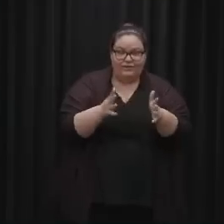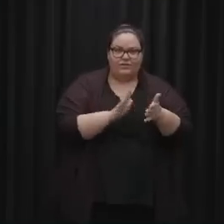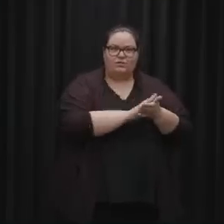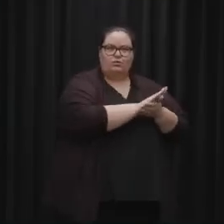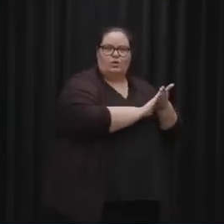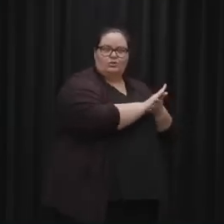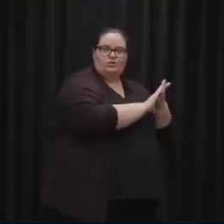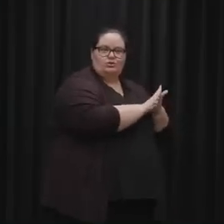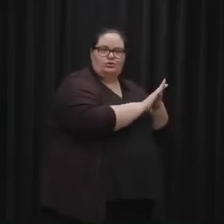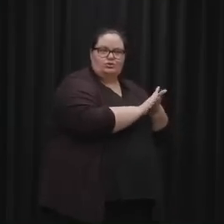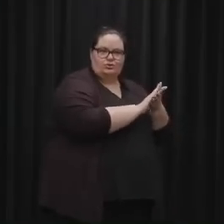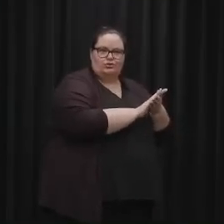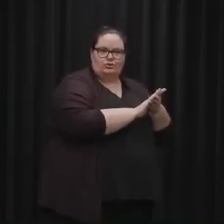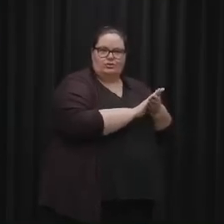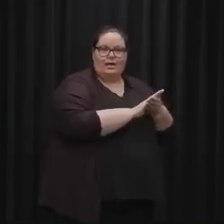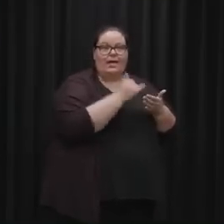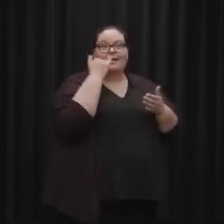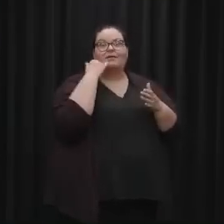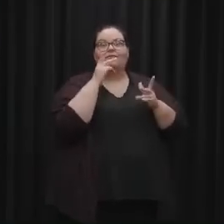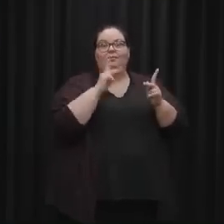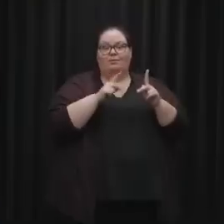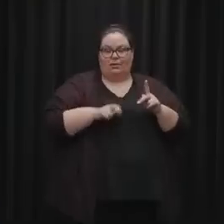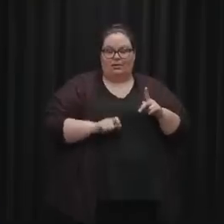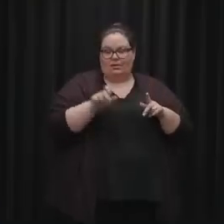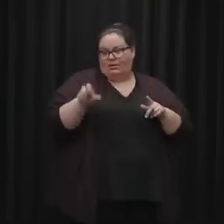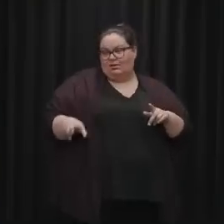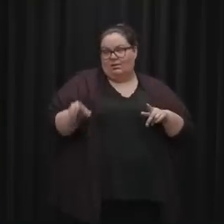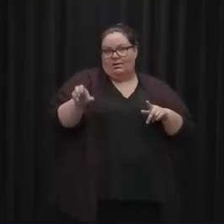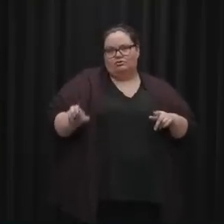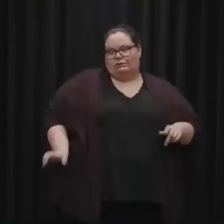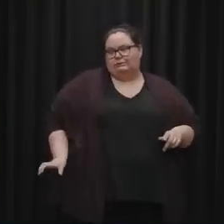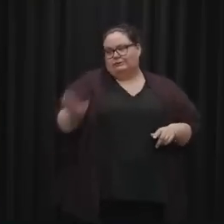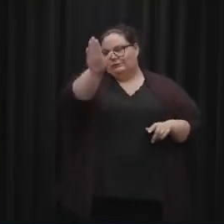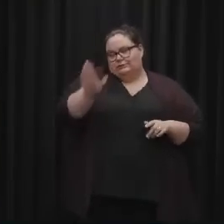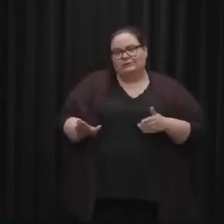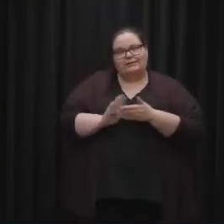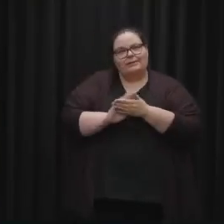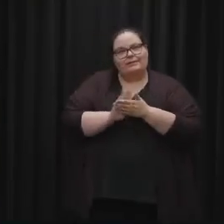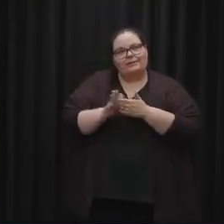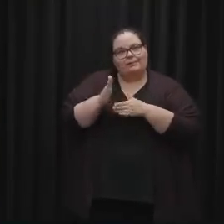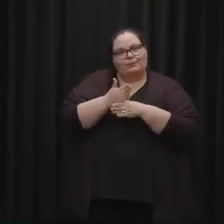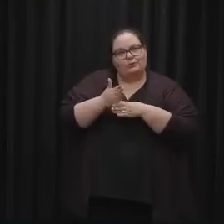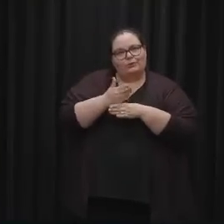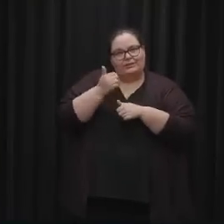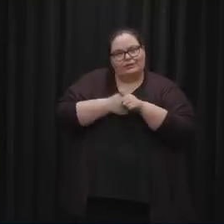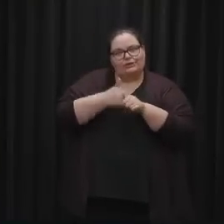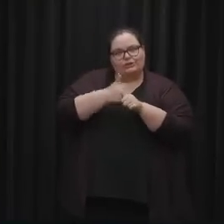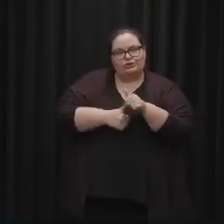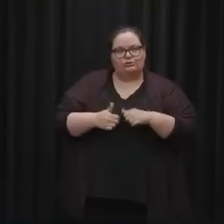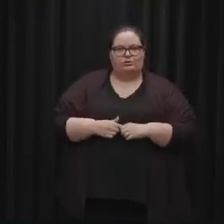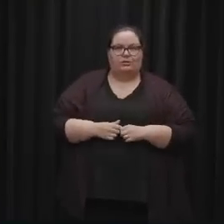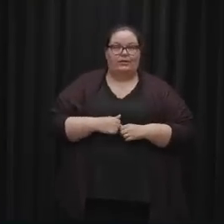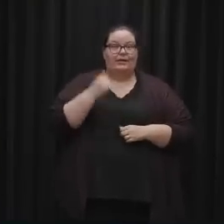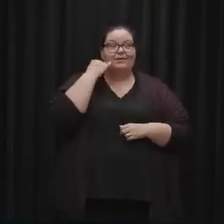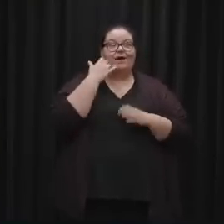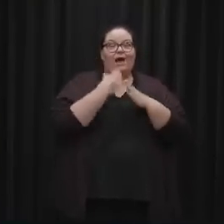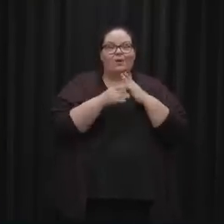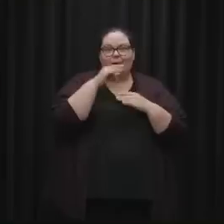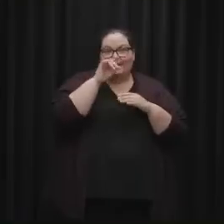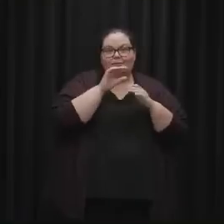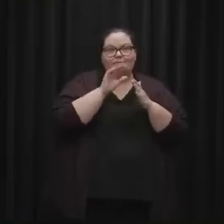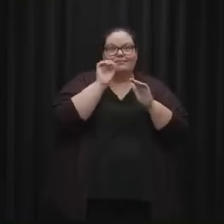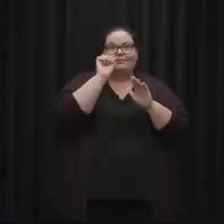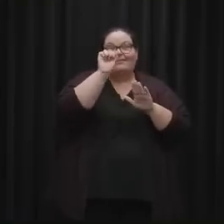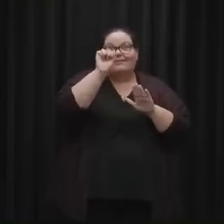clean. And consider offering non-food treats like stickers or colored pencils. Trick-or-treaters should wash their hands before heading out and upon